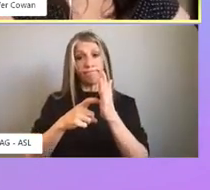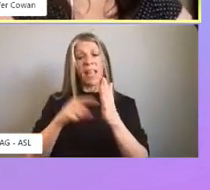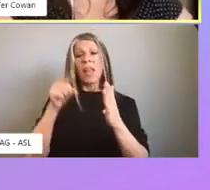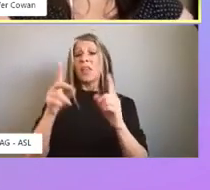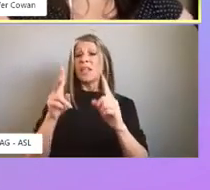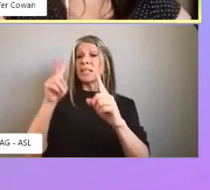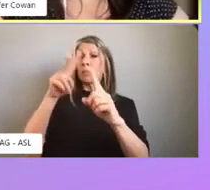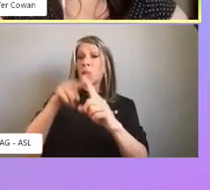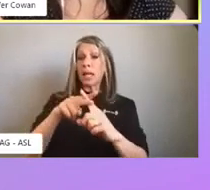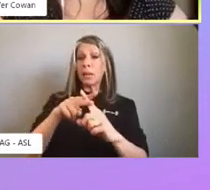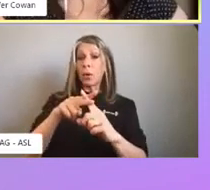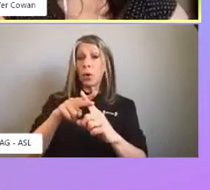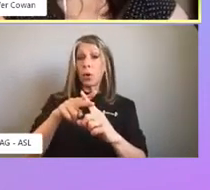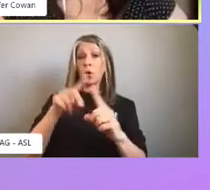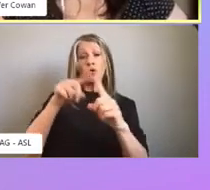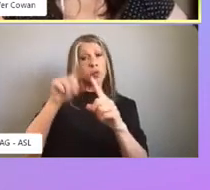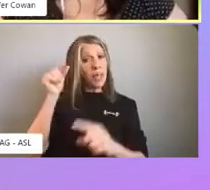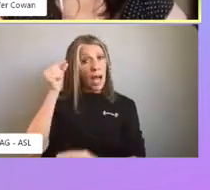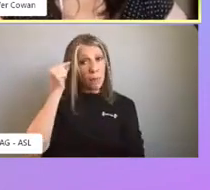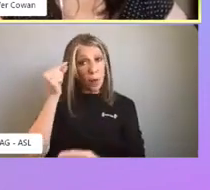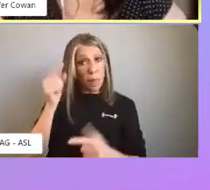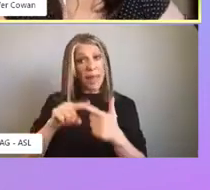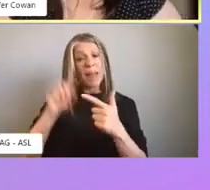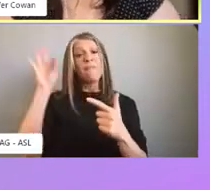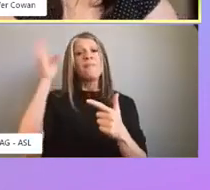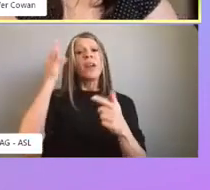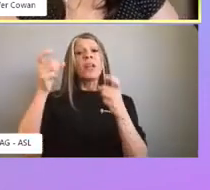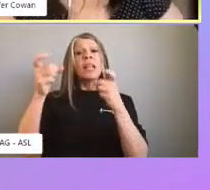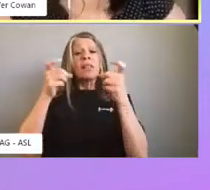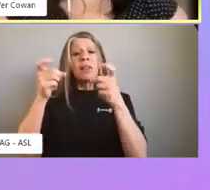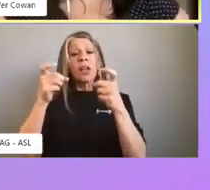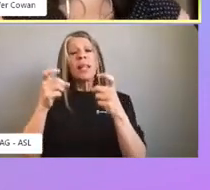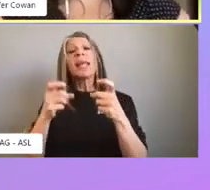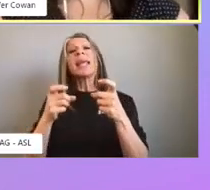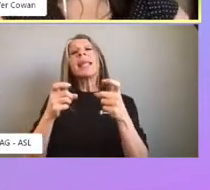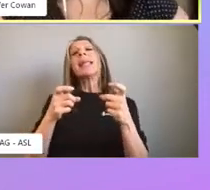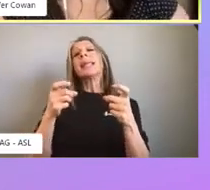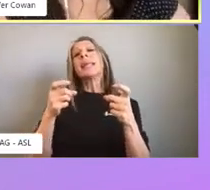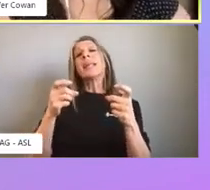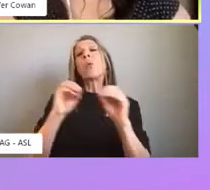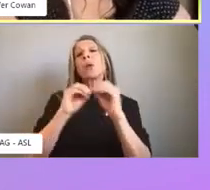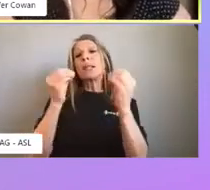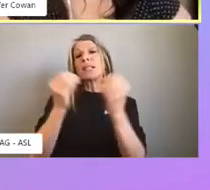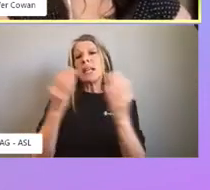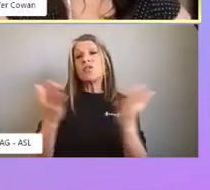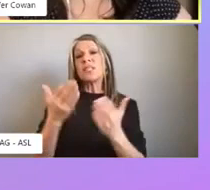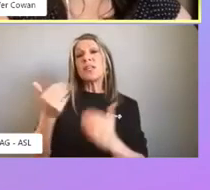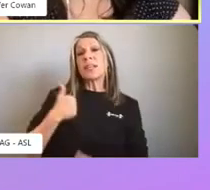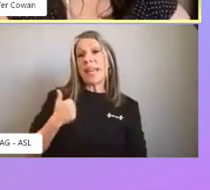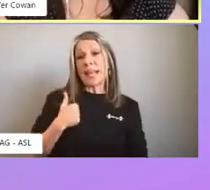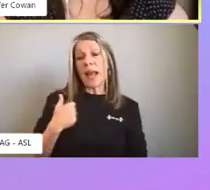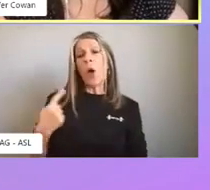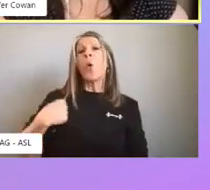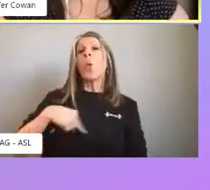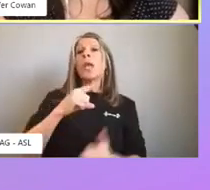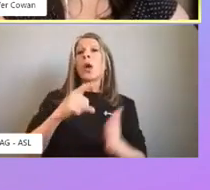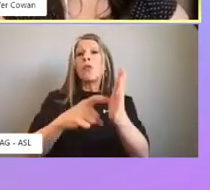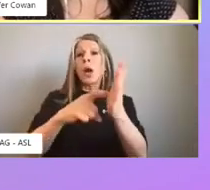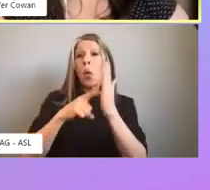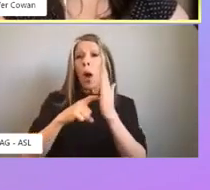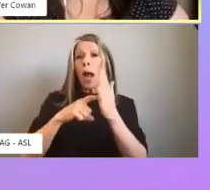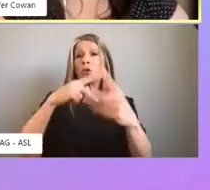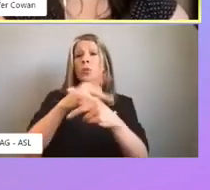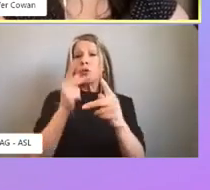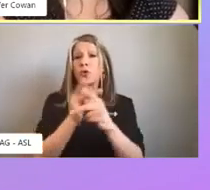applicable to the government and federally regulated organizations here in Canada, where we're required to produce